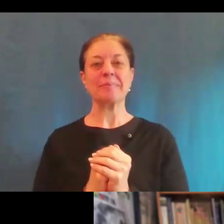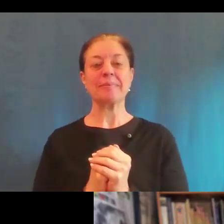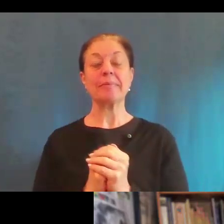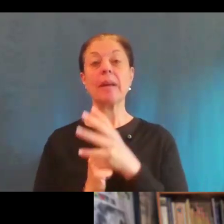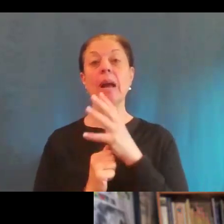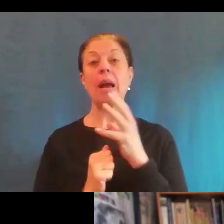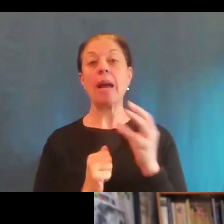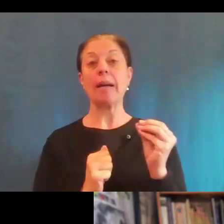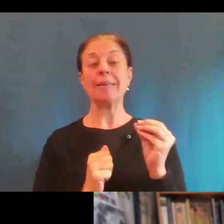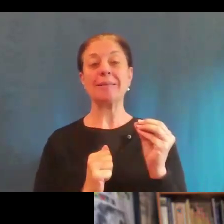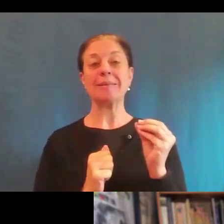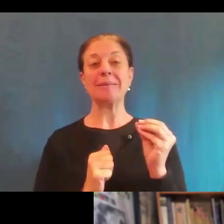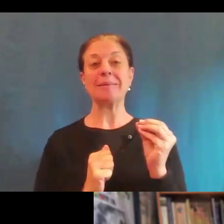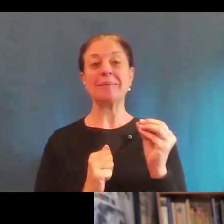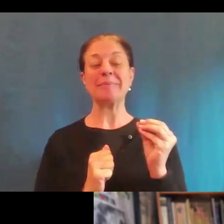And so